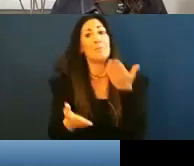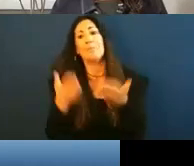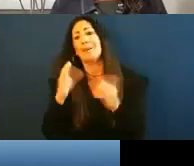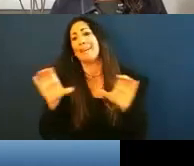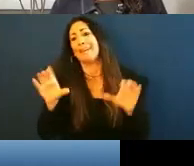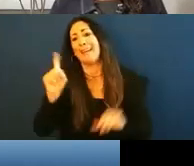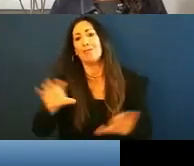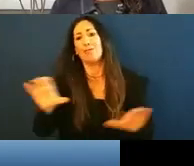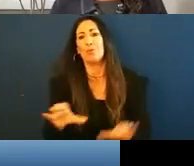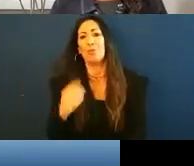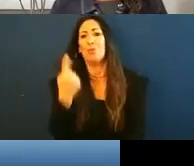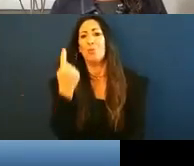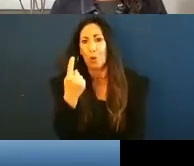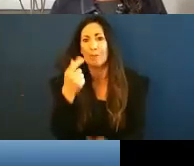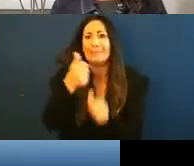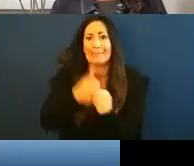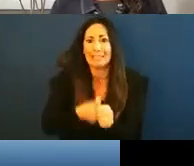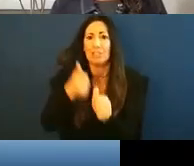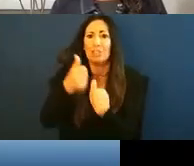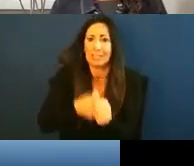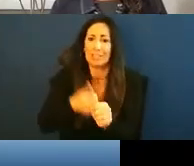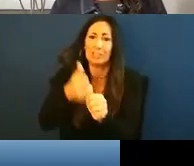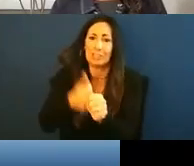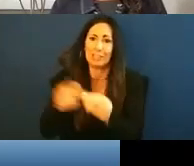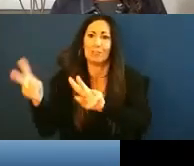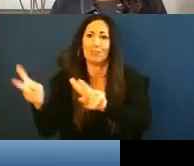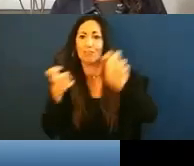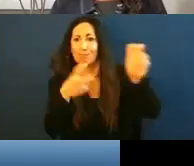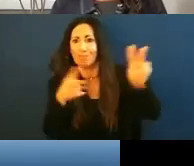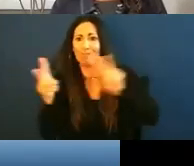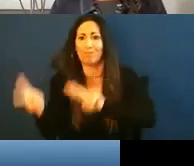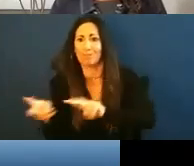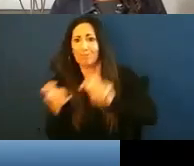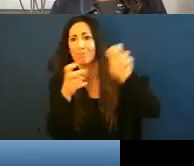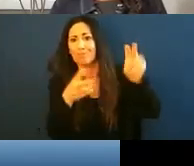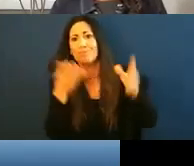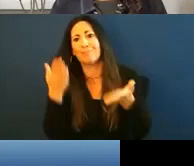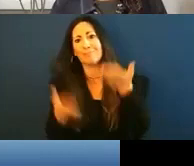at a time. Where did it go? Uploading my image,